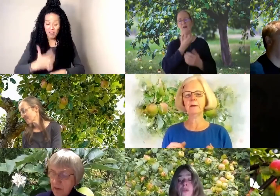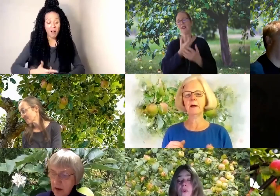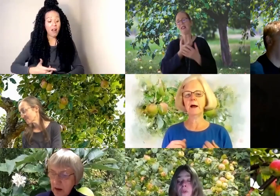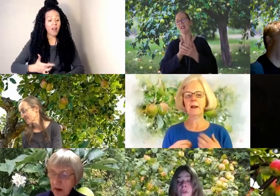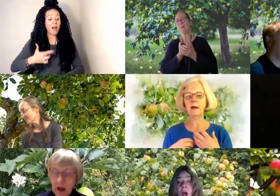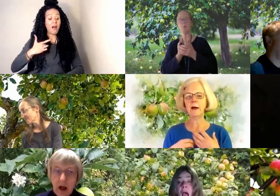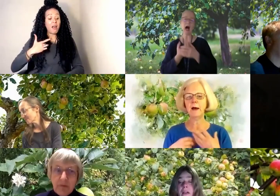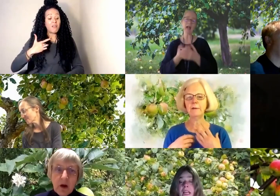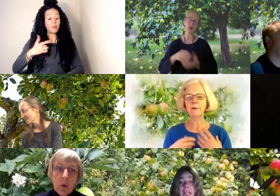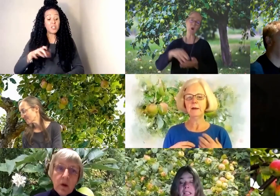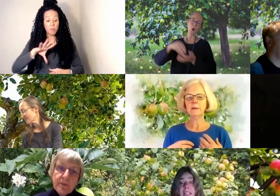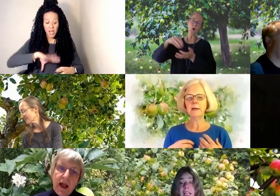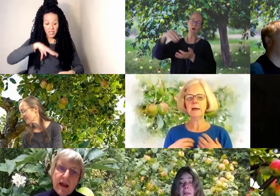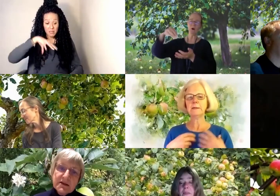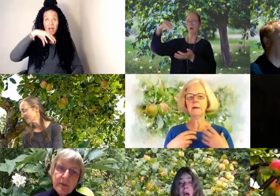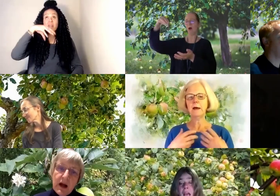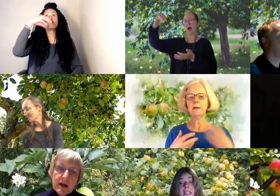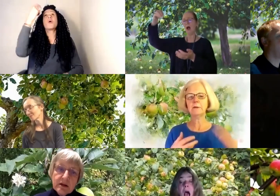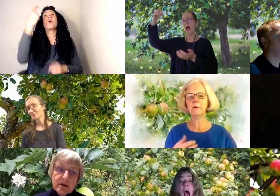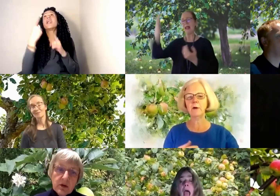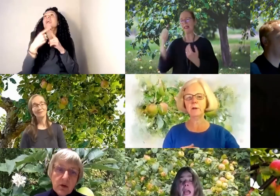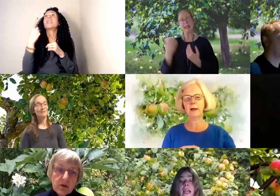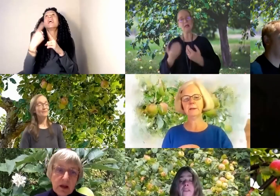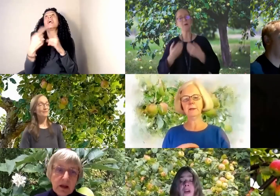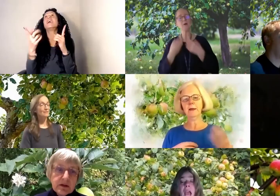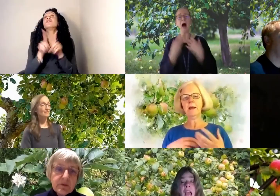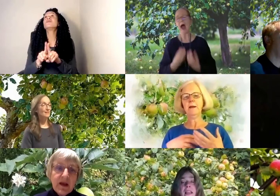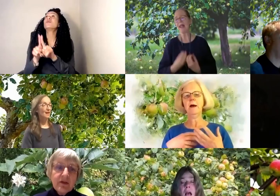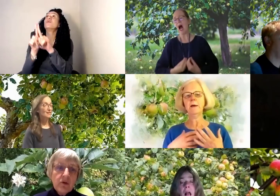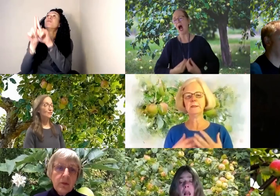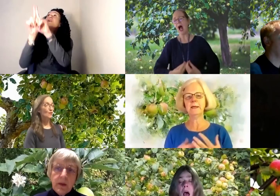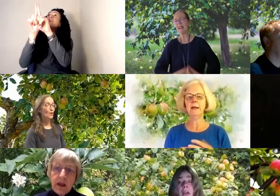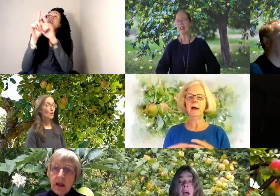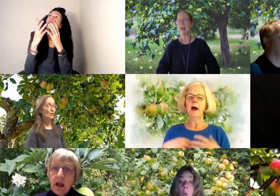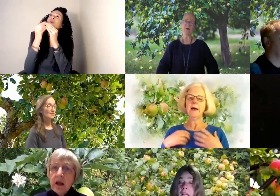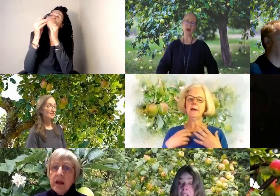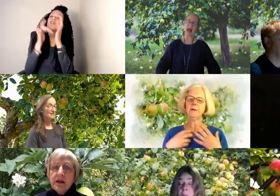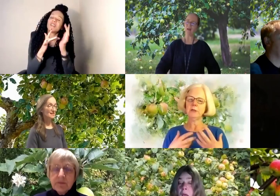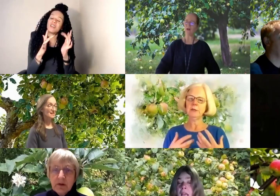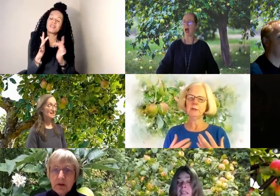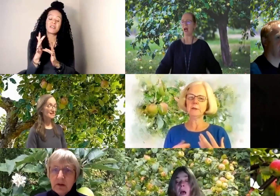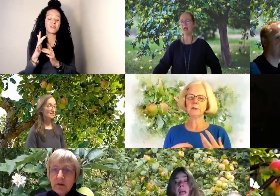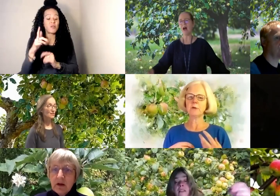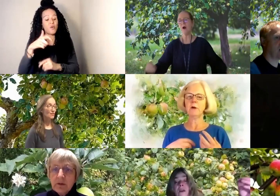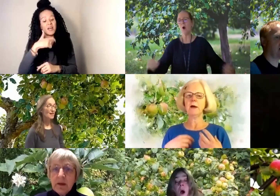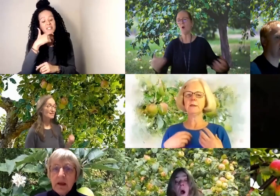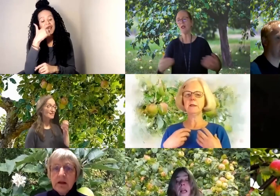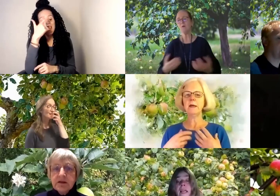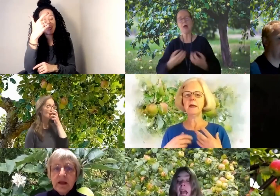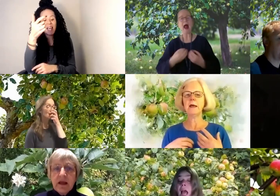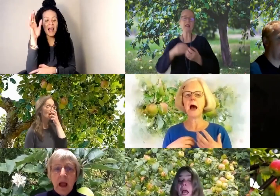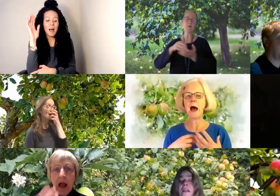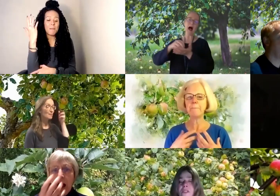faith alive. Which makes my soul, it makes my head, with Jesus Christ